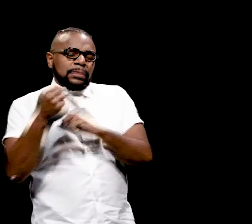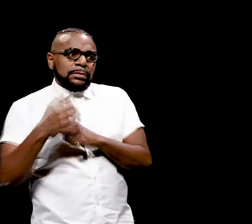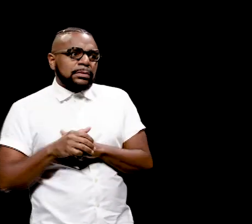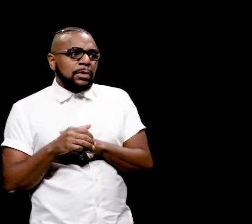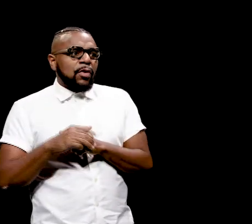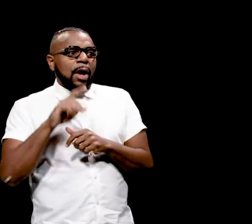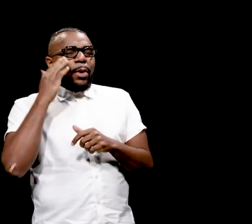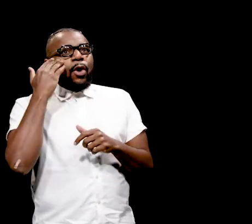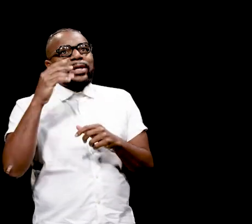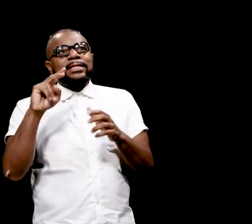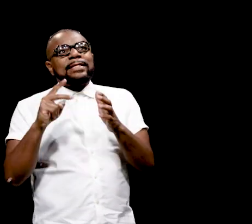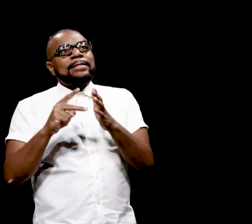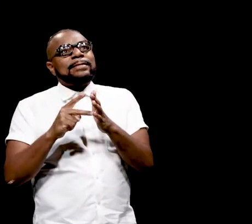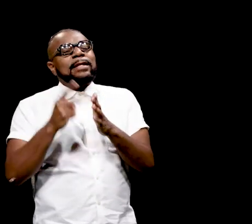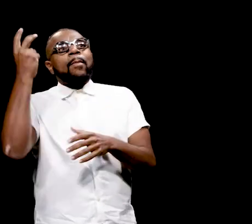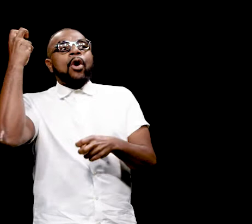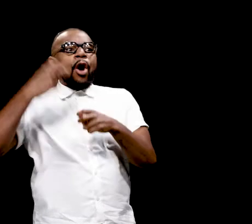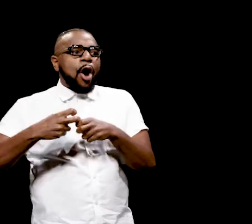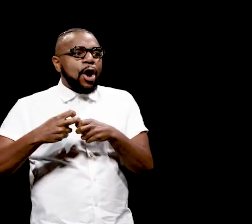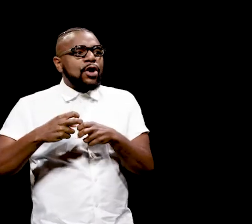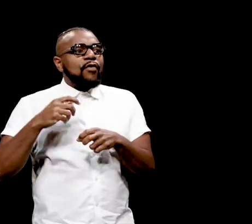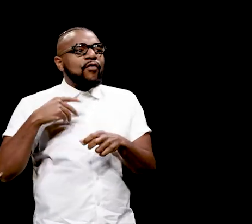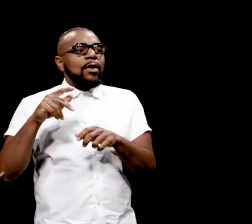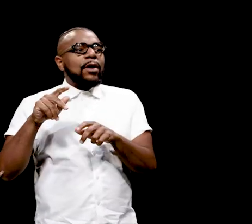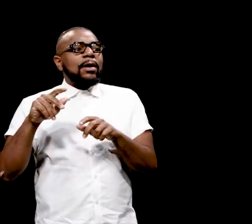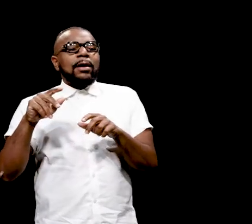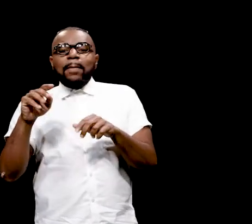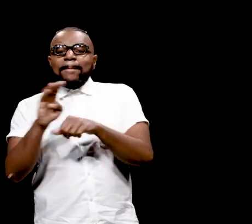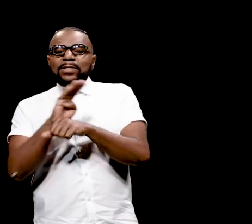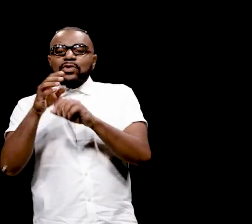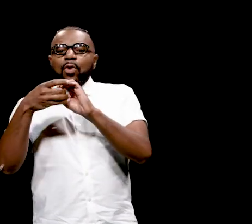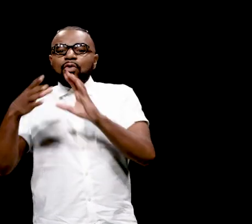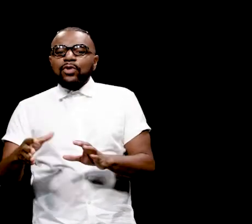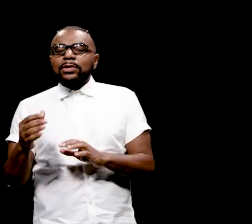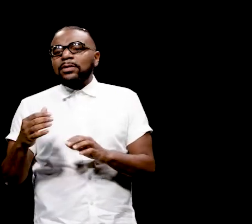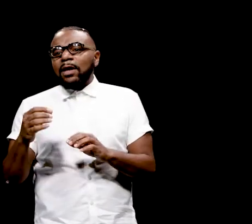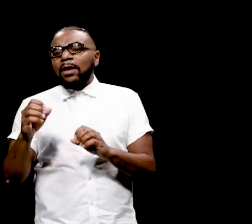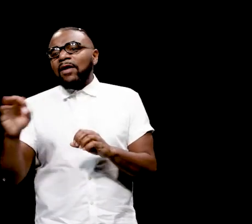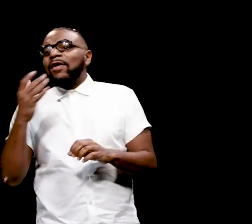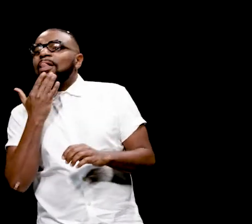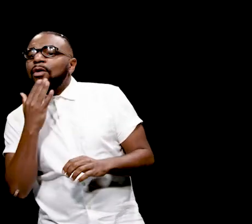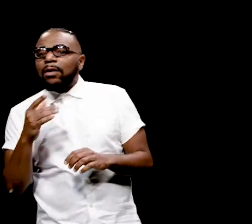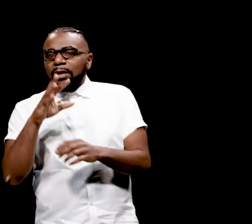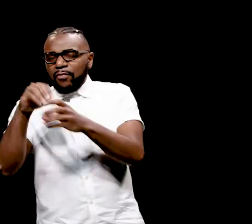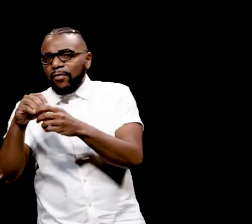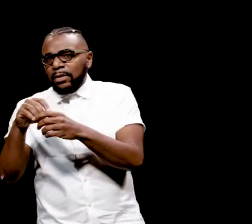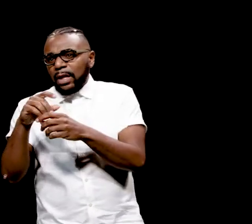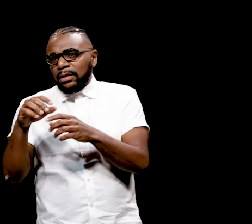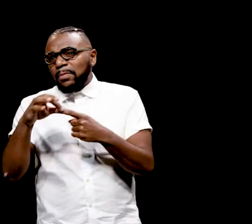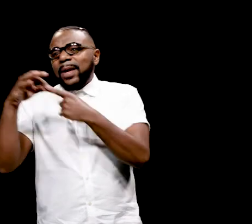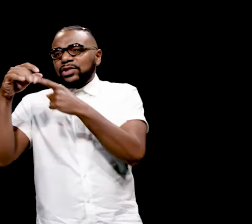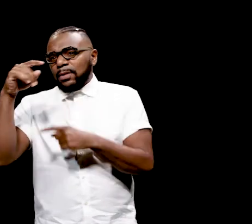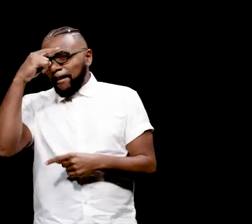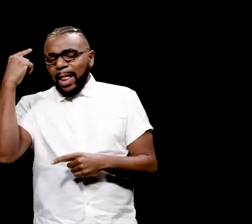it's doubly hard for business owners and operators who are from communities of color, including the black community, just in terms of access